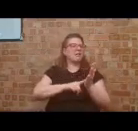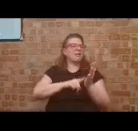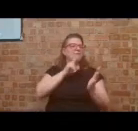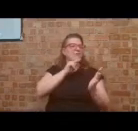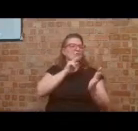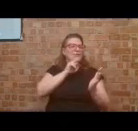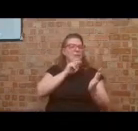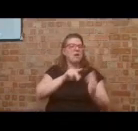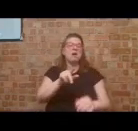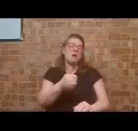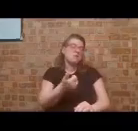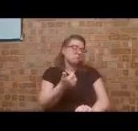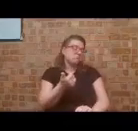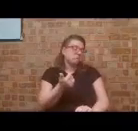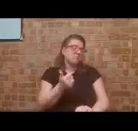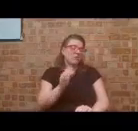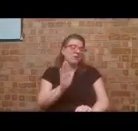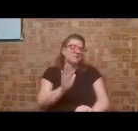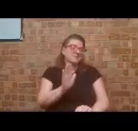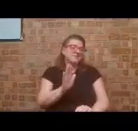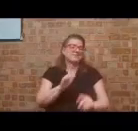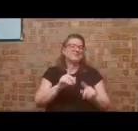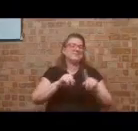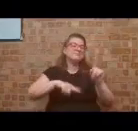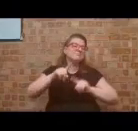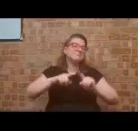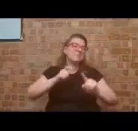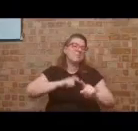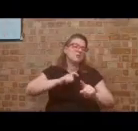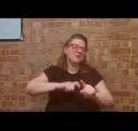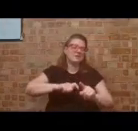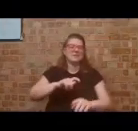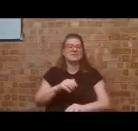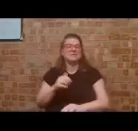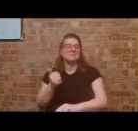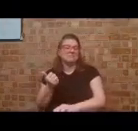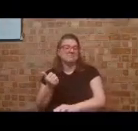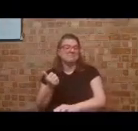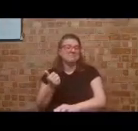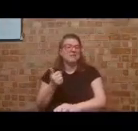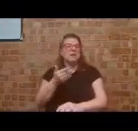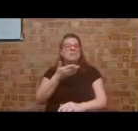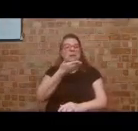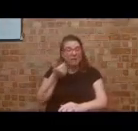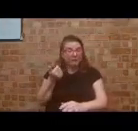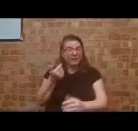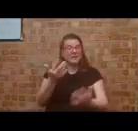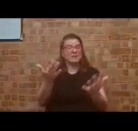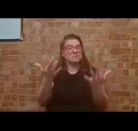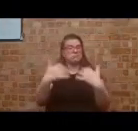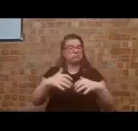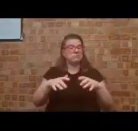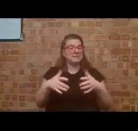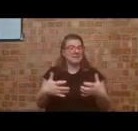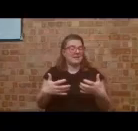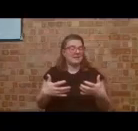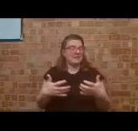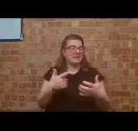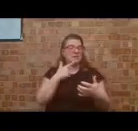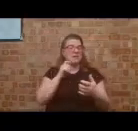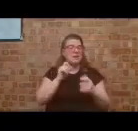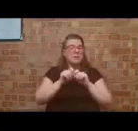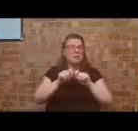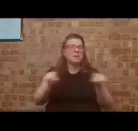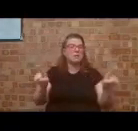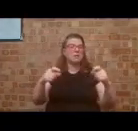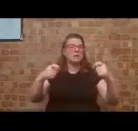Oh, well, there you go. Yeah. So, but anyway, joking aside, yeah, it's been lovely to have everybody here today. I'll send an email,